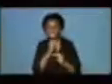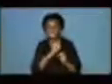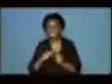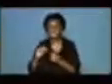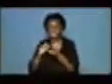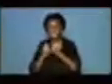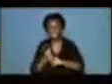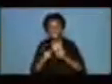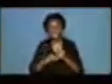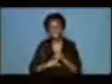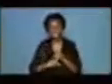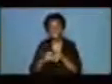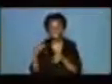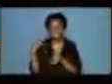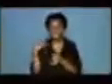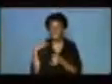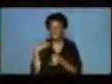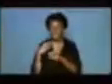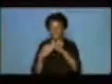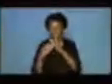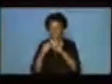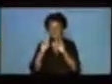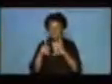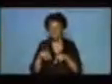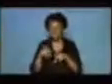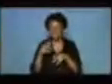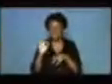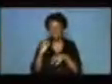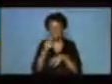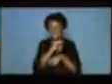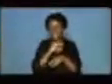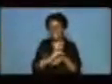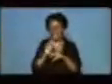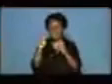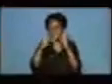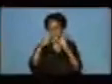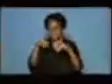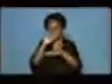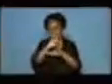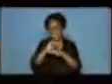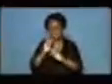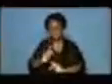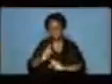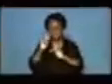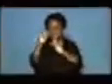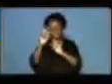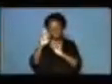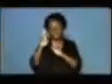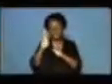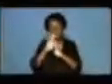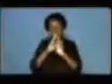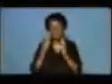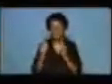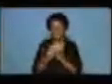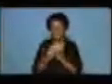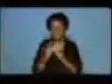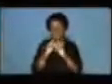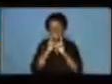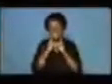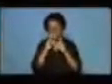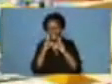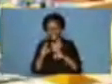Chief Executive Officer of the Nassau Paradise Island Promotion Board, Joy Jibberlew, fielding questions from reporters on the proposed